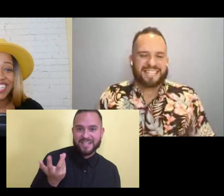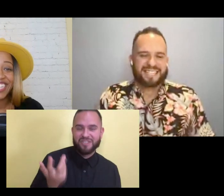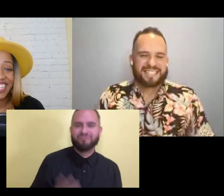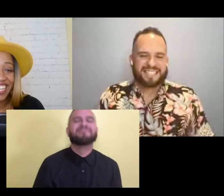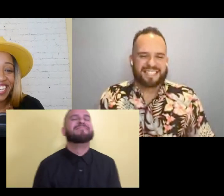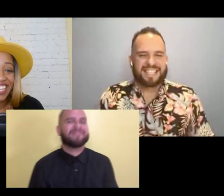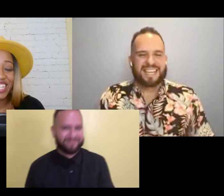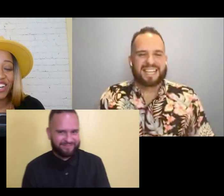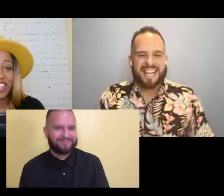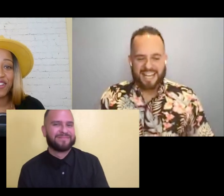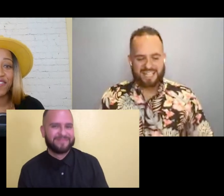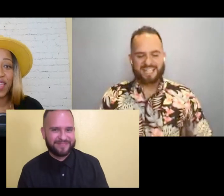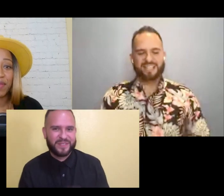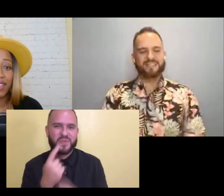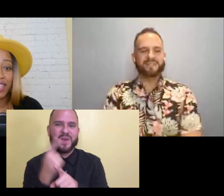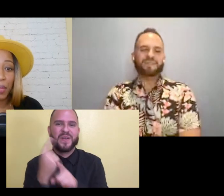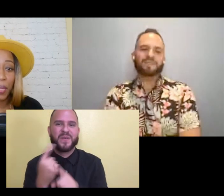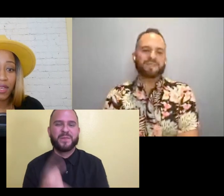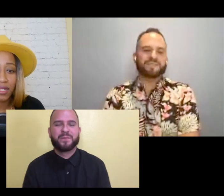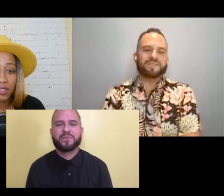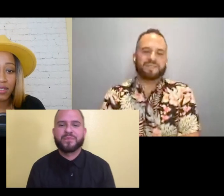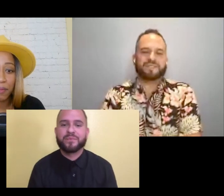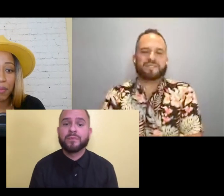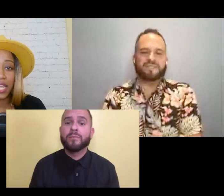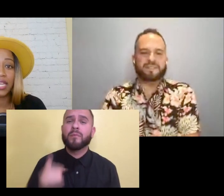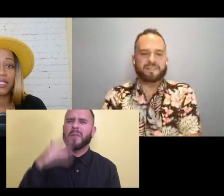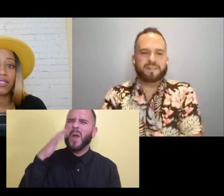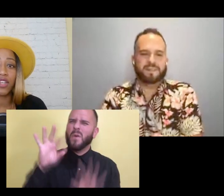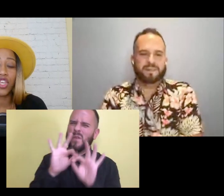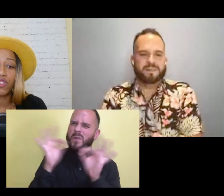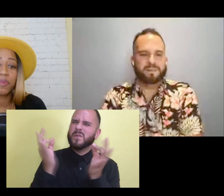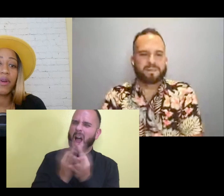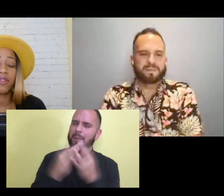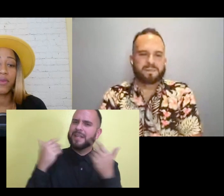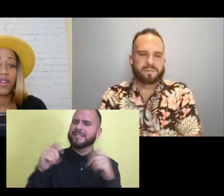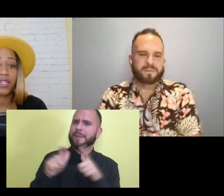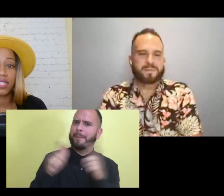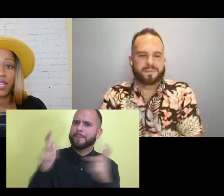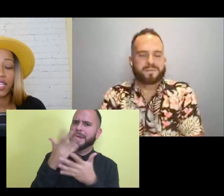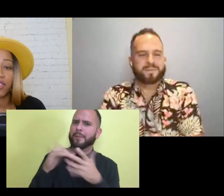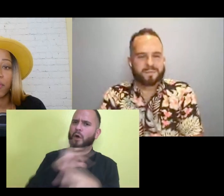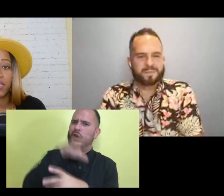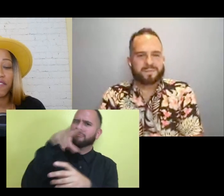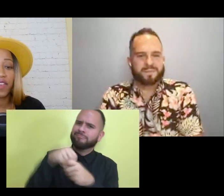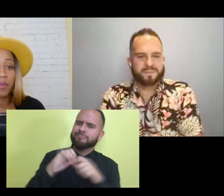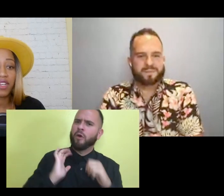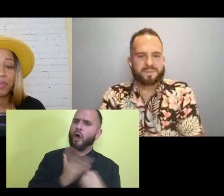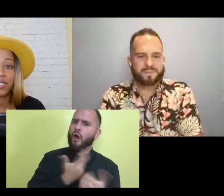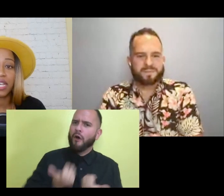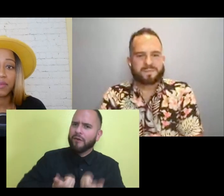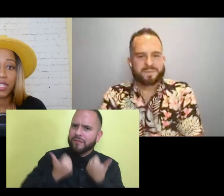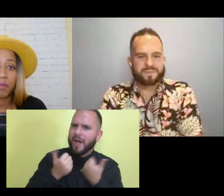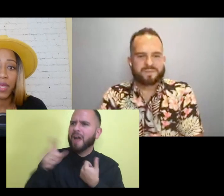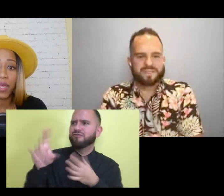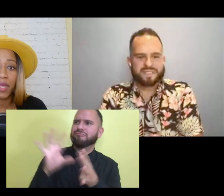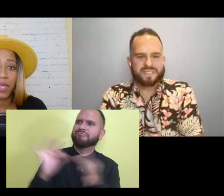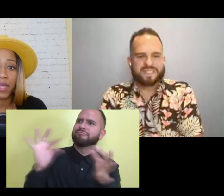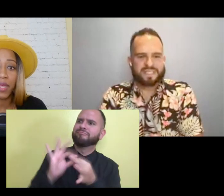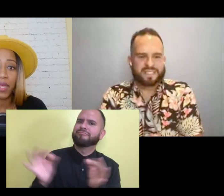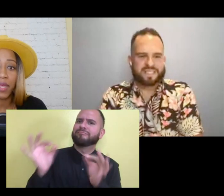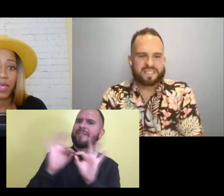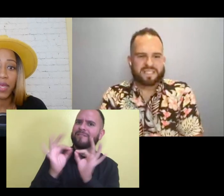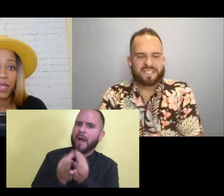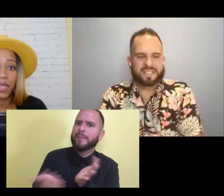right. basically. So I Yeah. know family plays a huge part in who we are today. And you mentioned your family a couple times there.